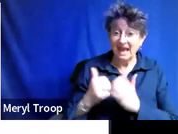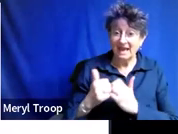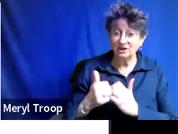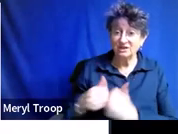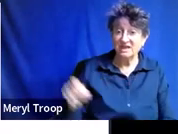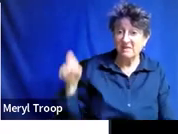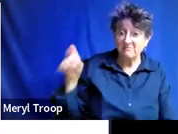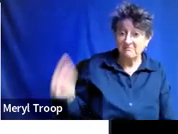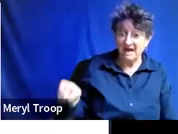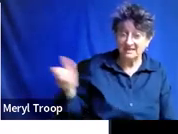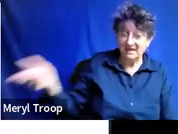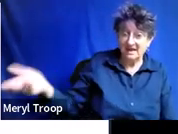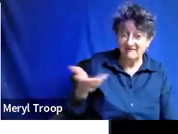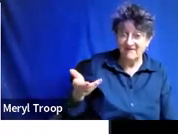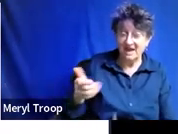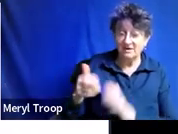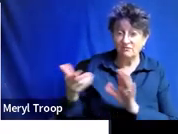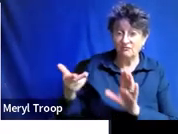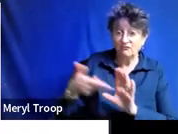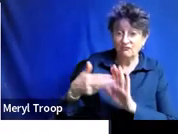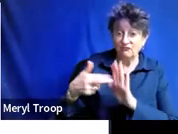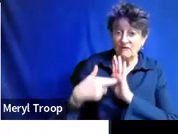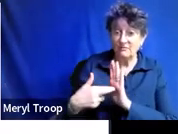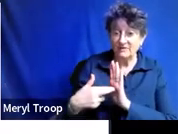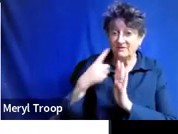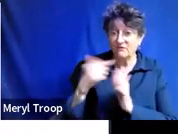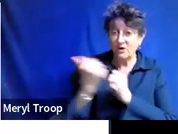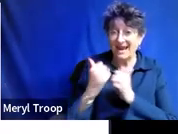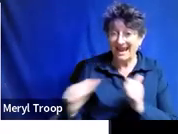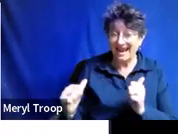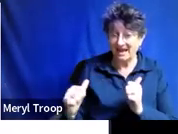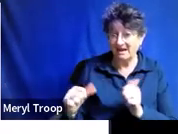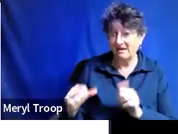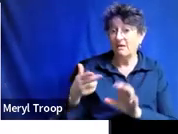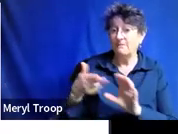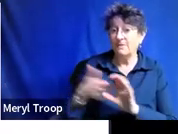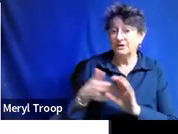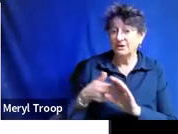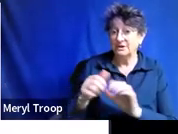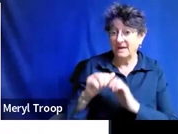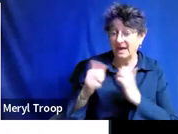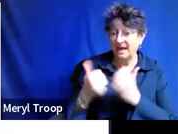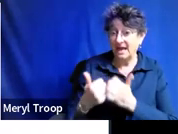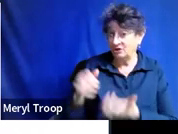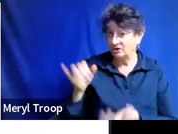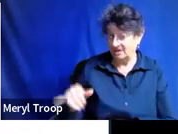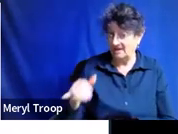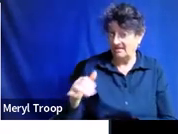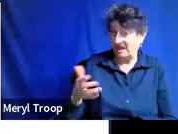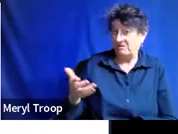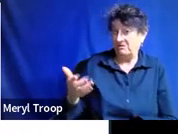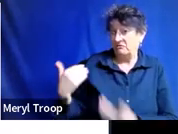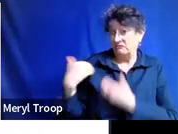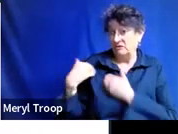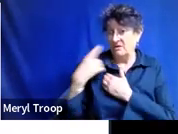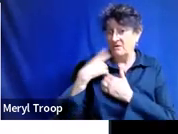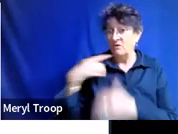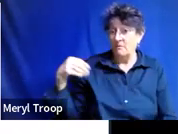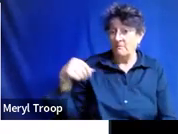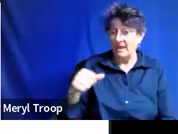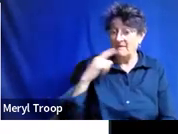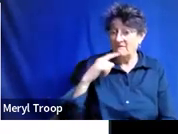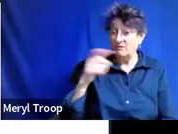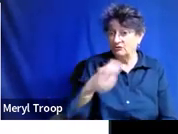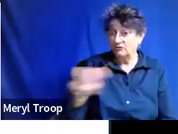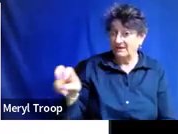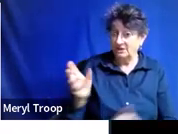the representative of any participating agency that is likely to be responsible for providing or paying for transition services.